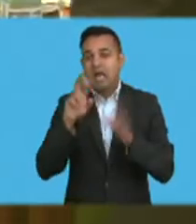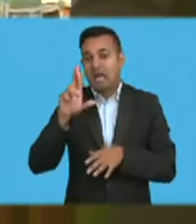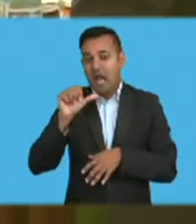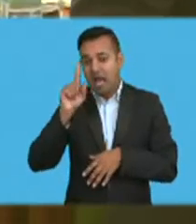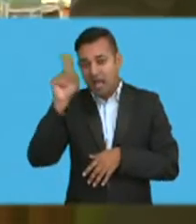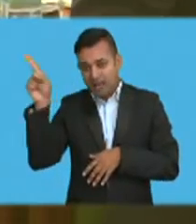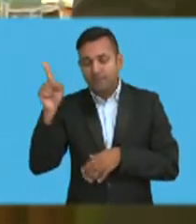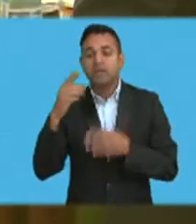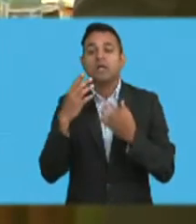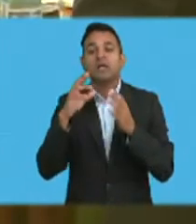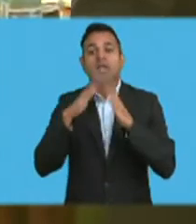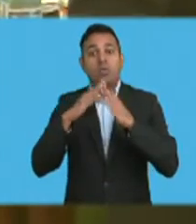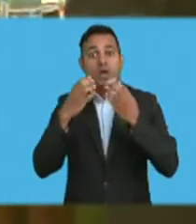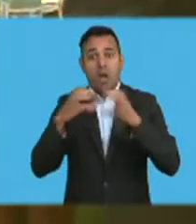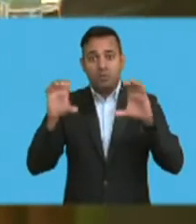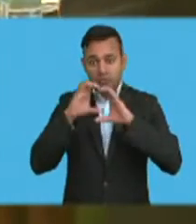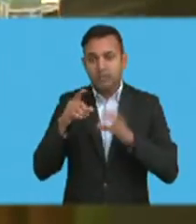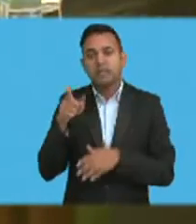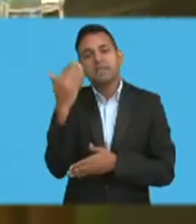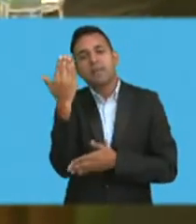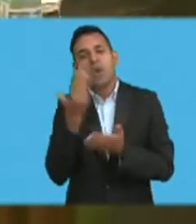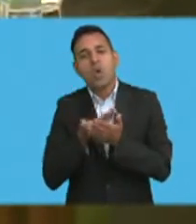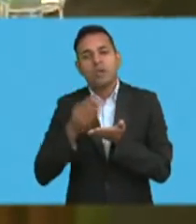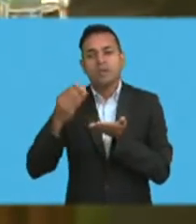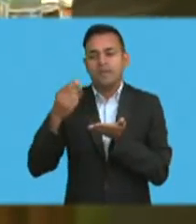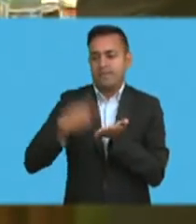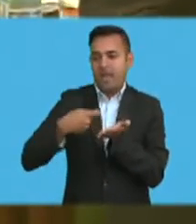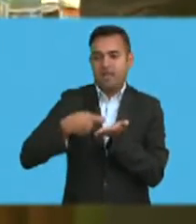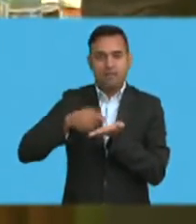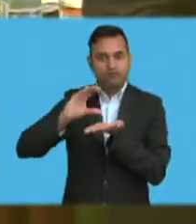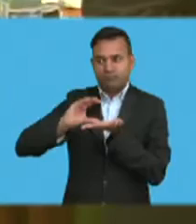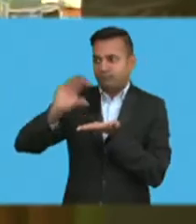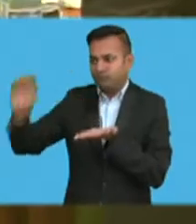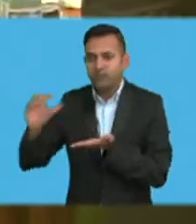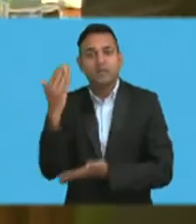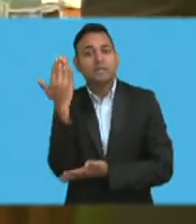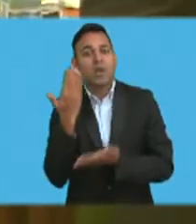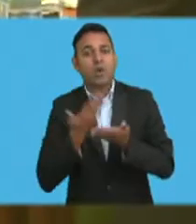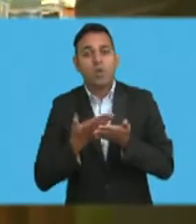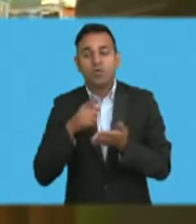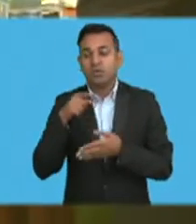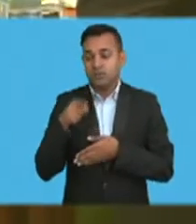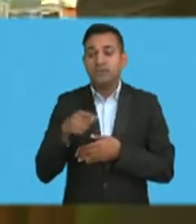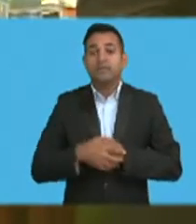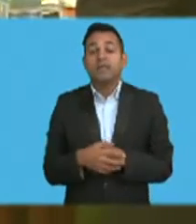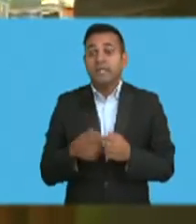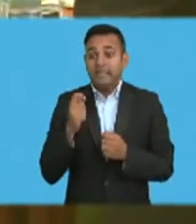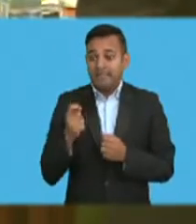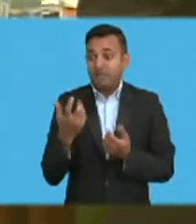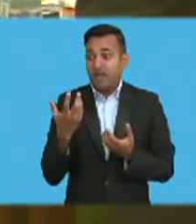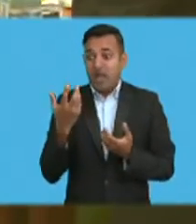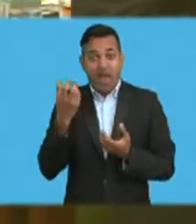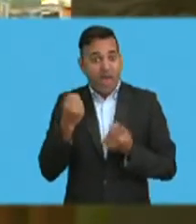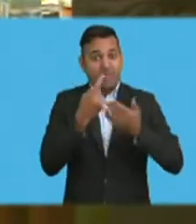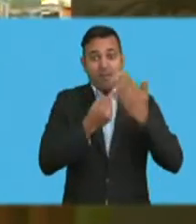nature of problems that these municipal councils are facing and the size. So, the highest, Nasunu Town Council, it is a pretty large